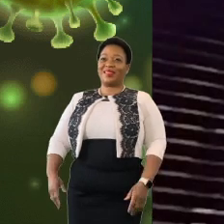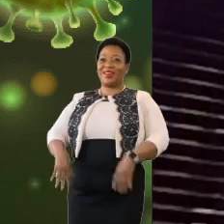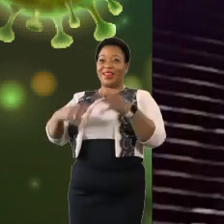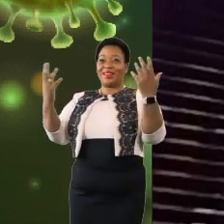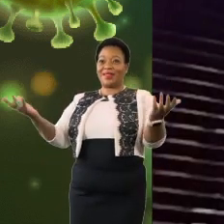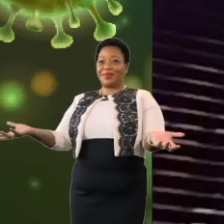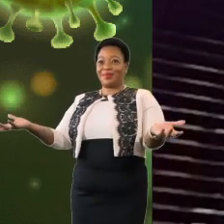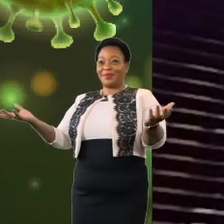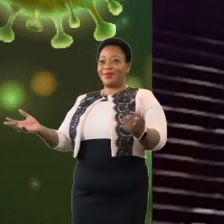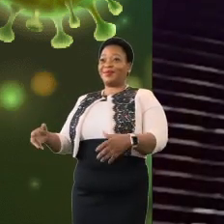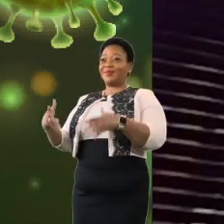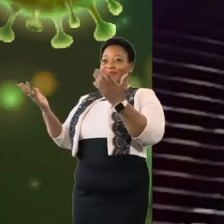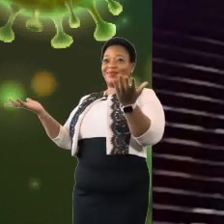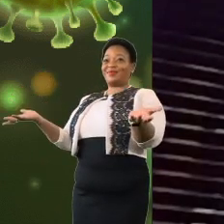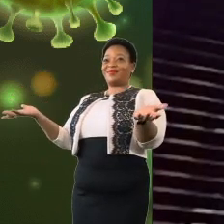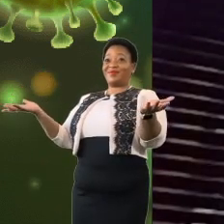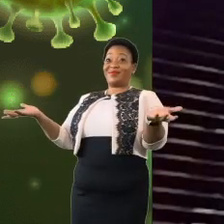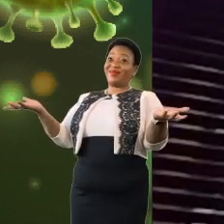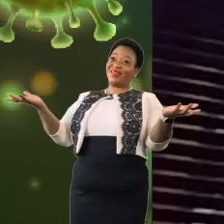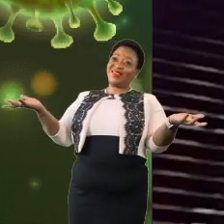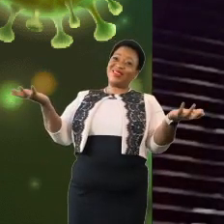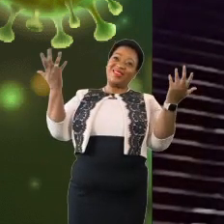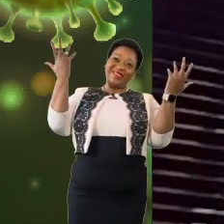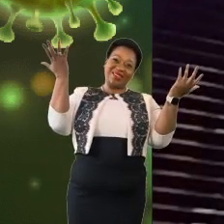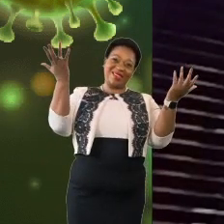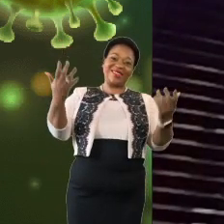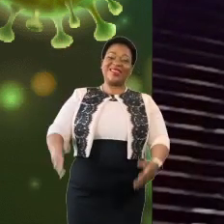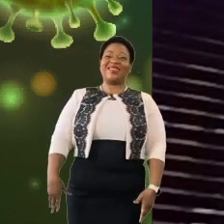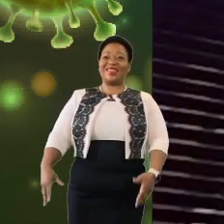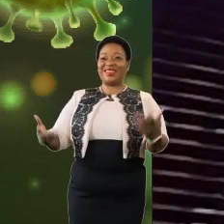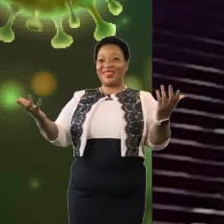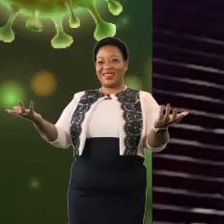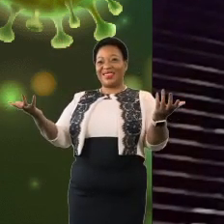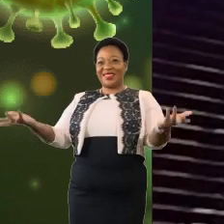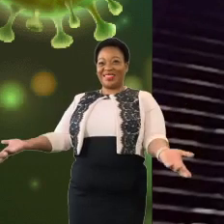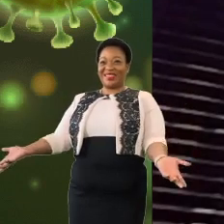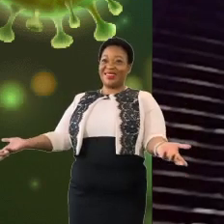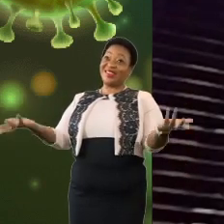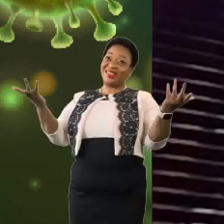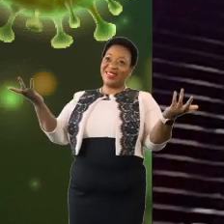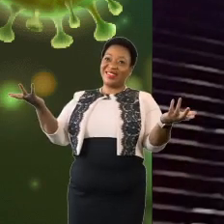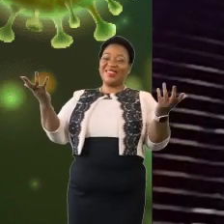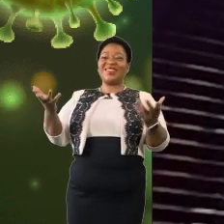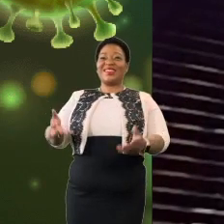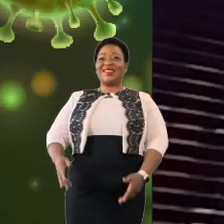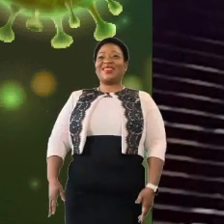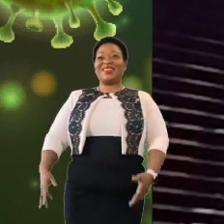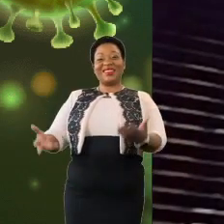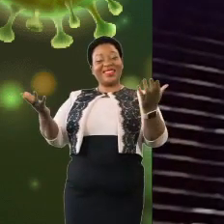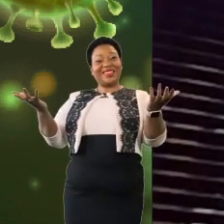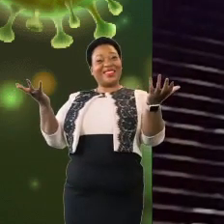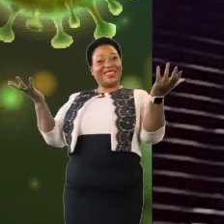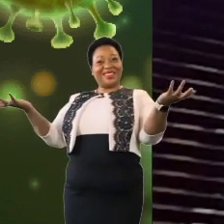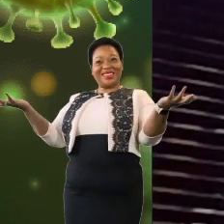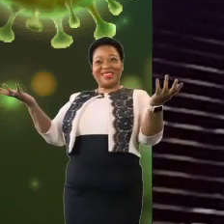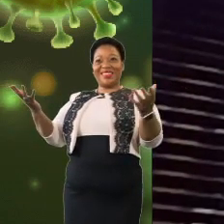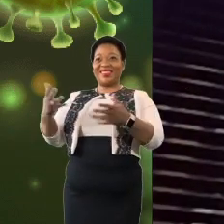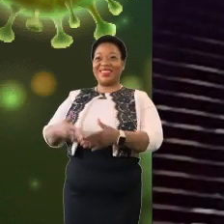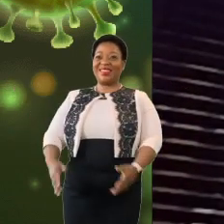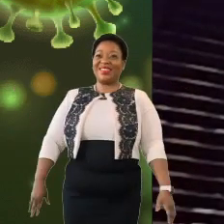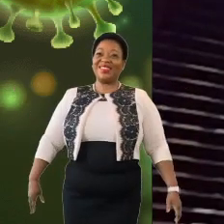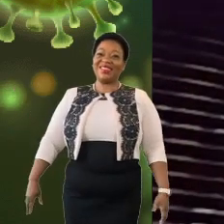internet connectivity. And as we talk now, there are a lot of government interventions that have been mentioned by